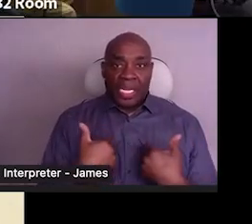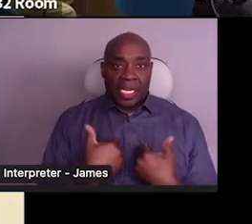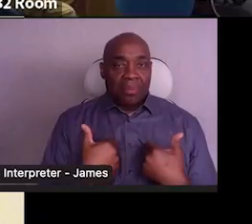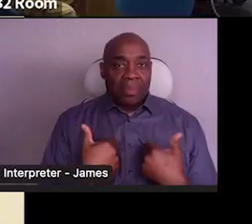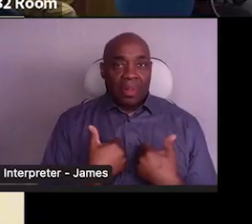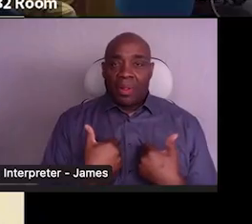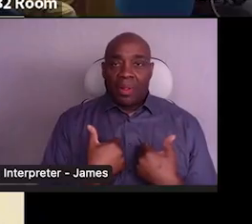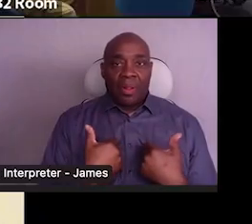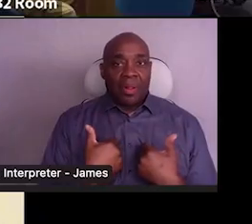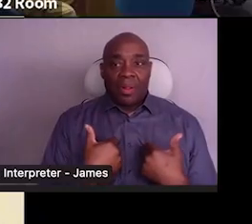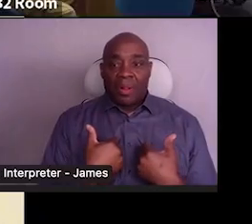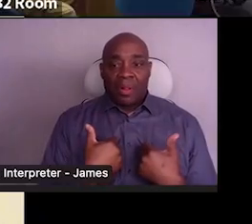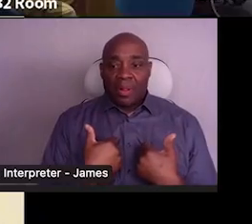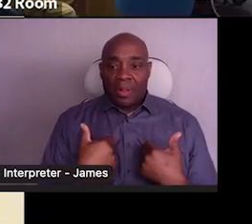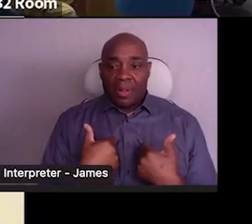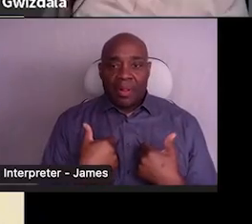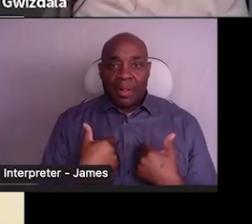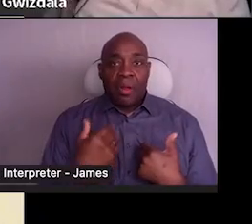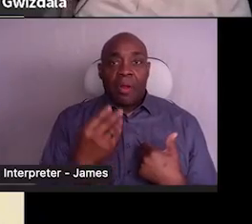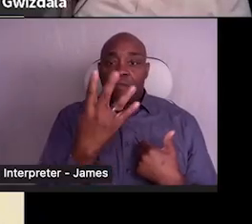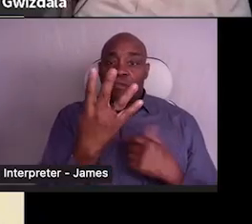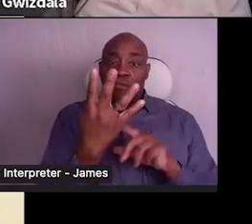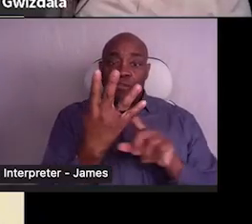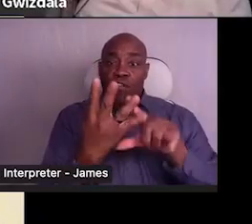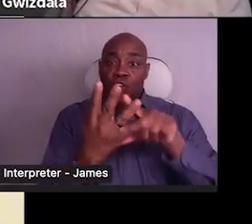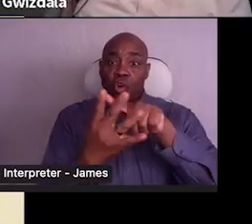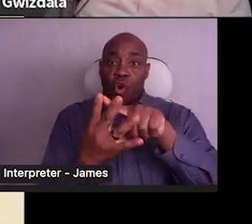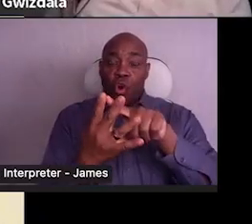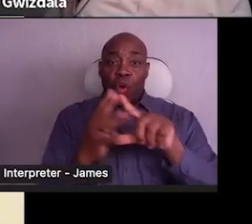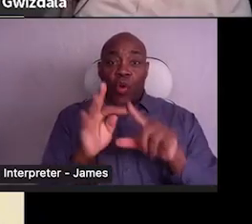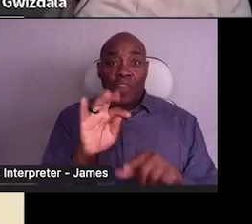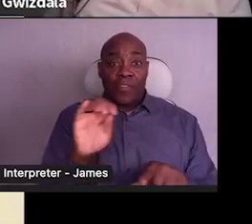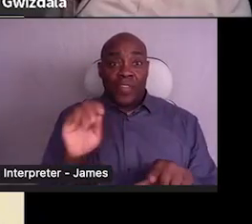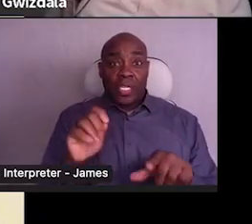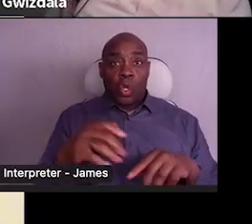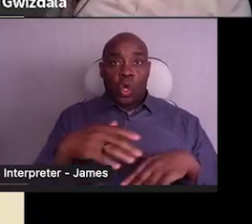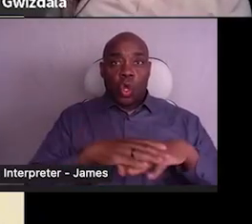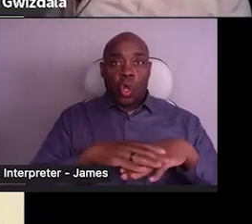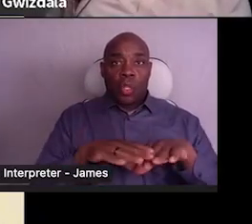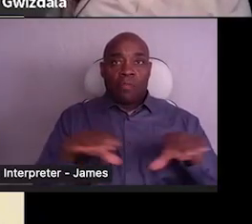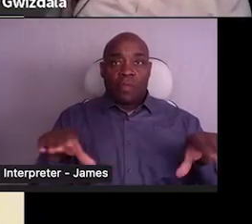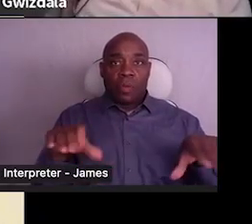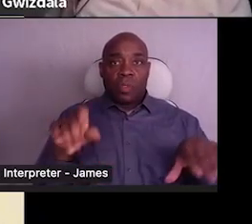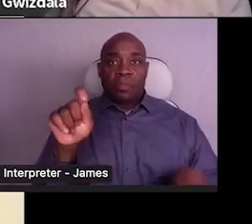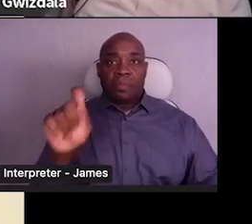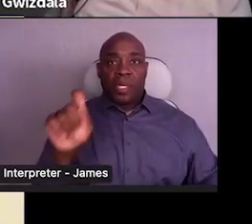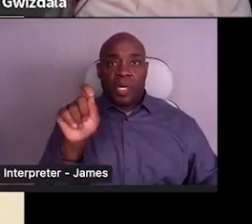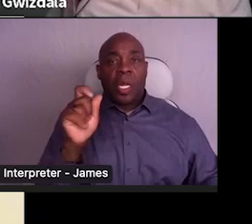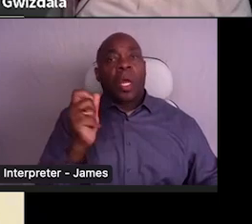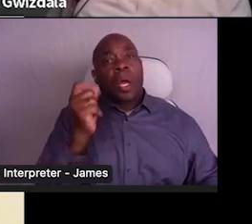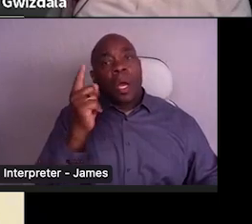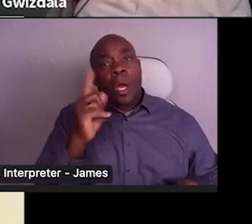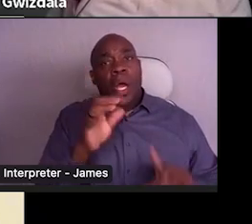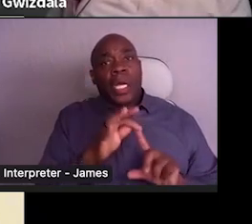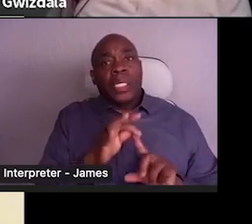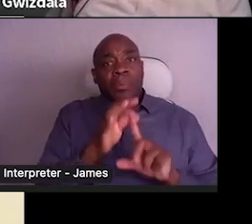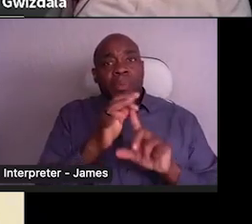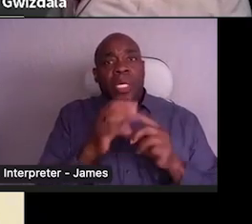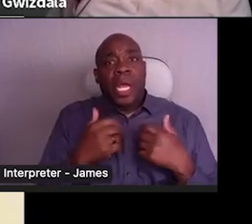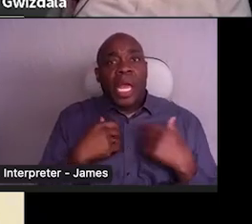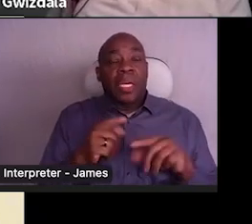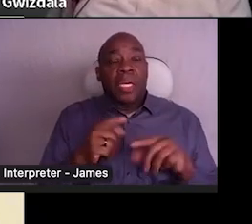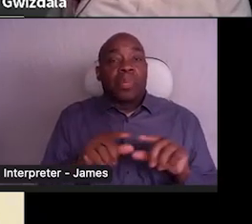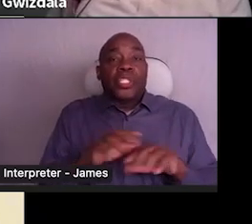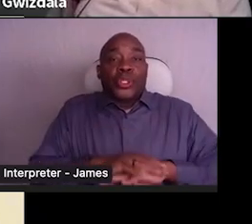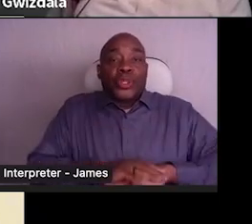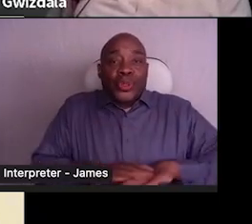service animals, our adage is 4 on the floor. All 4 feet must be on the floor. And there are exceptions,